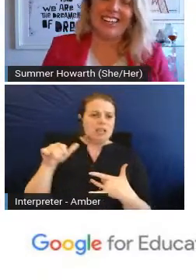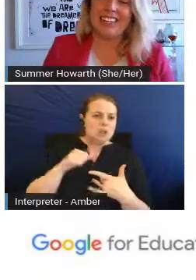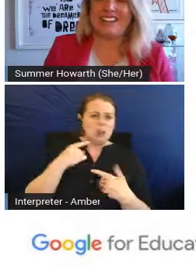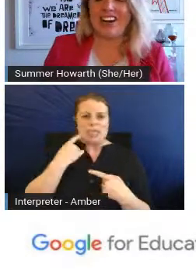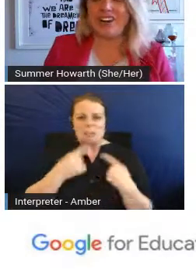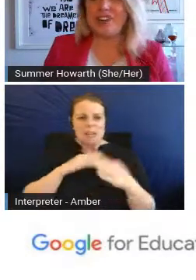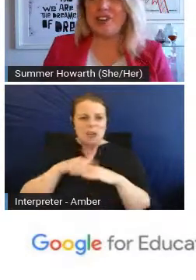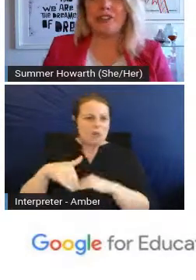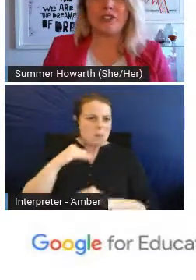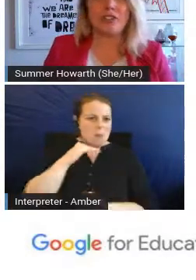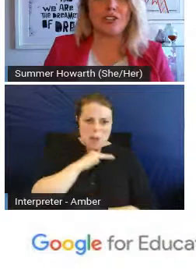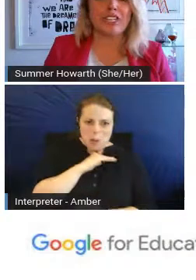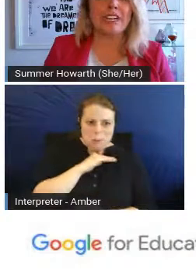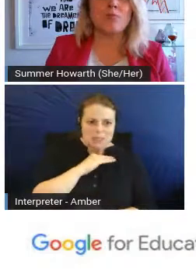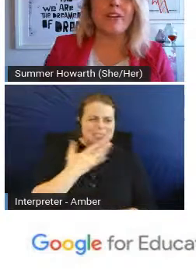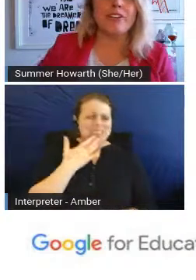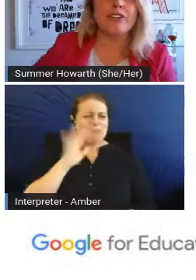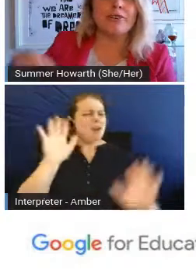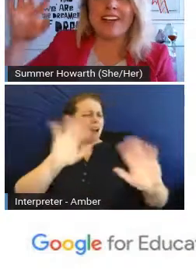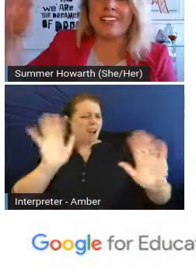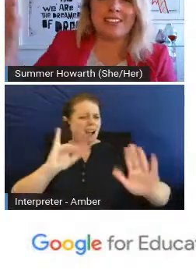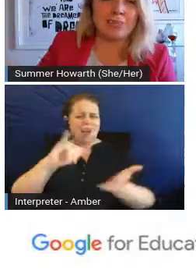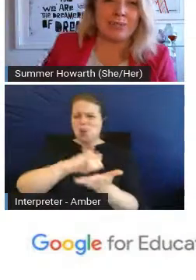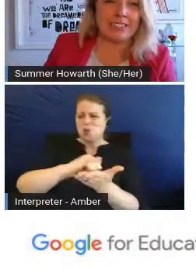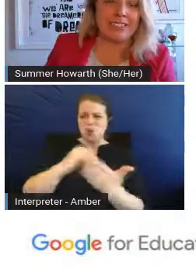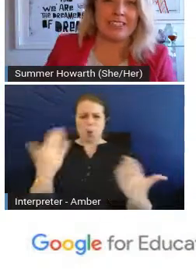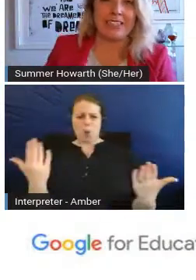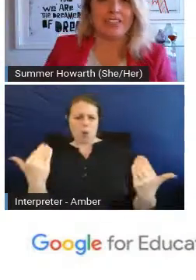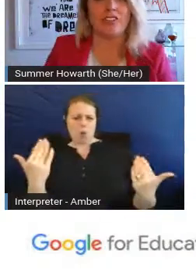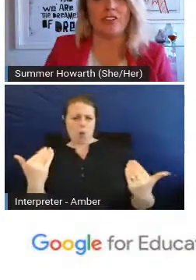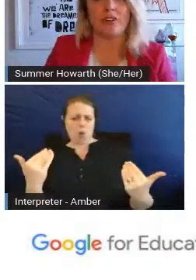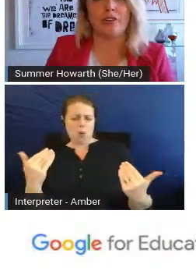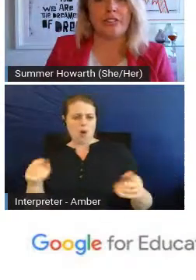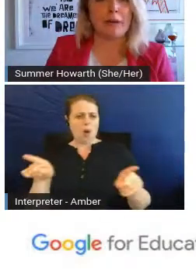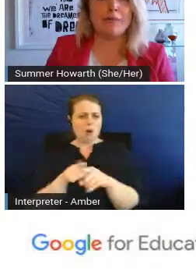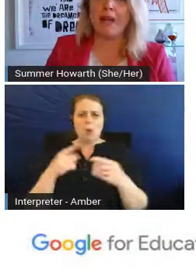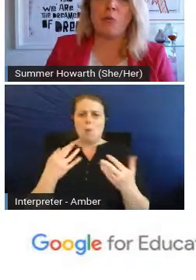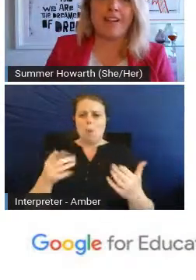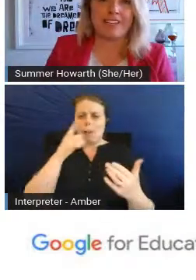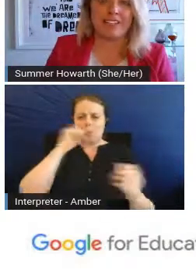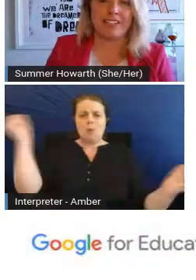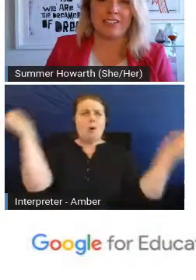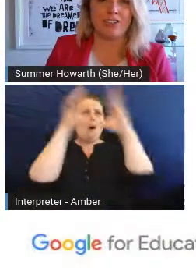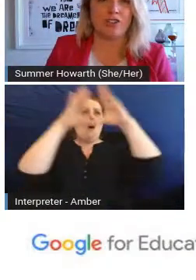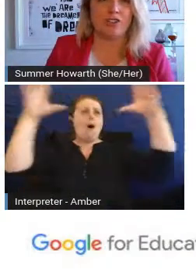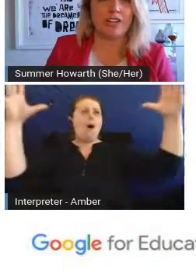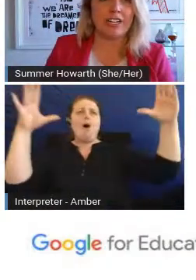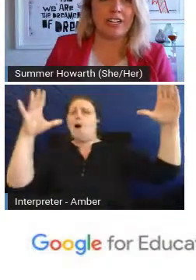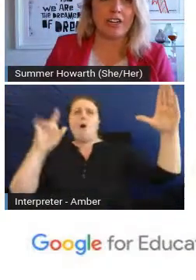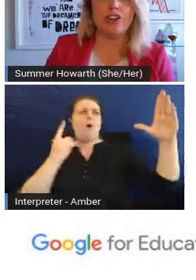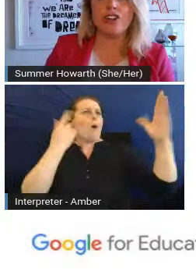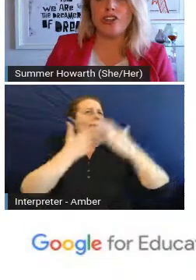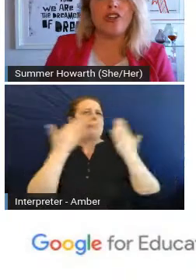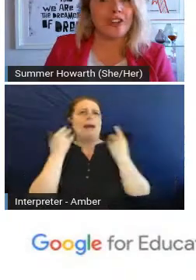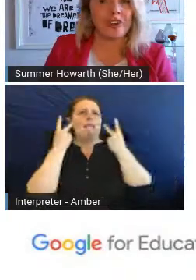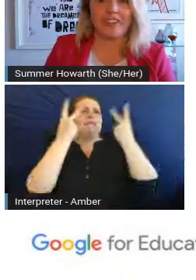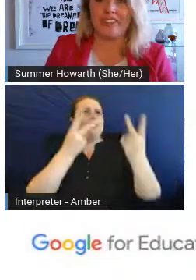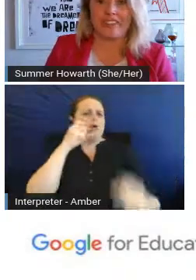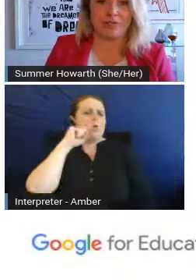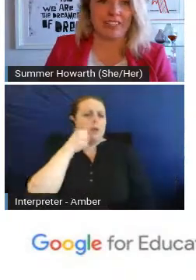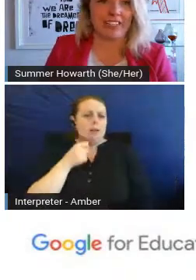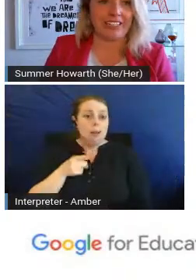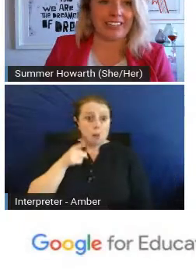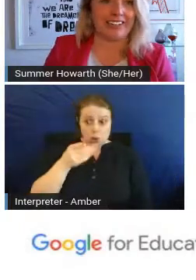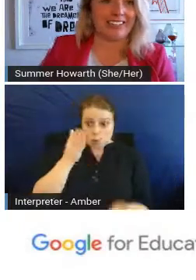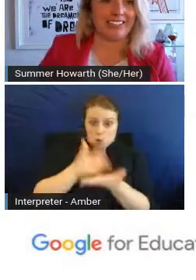that. But No, New York's cool. And it's one of those fantasy places that, you know, people like one day I'll get to New York. You're a New Yorker and you're